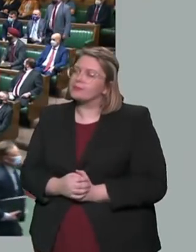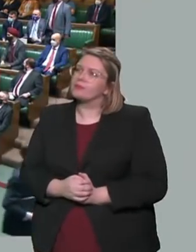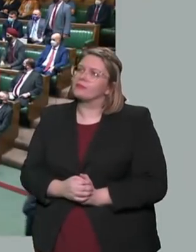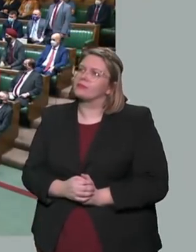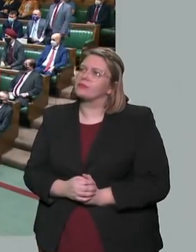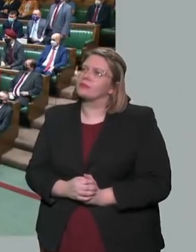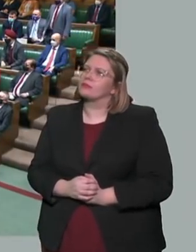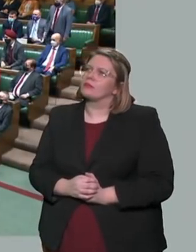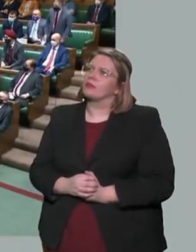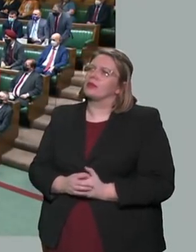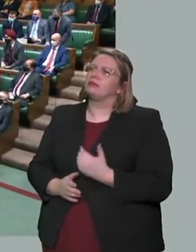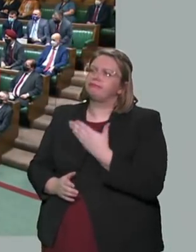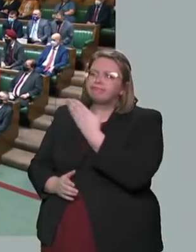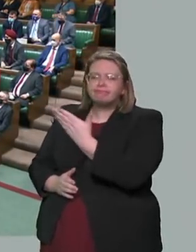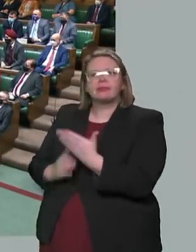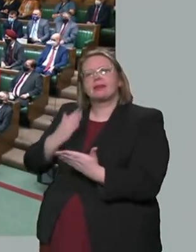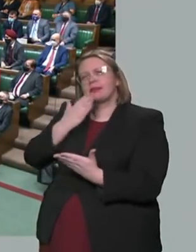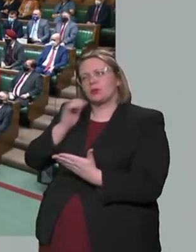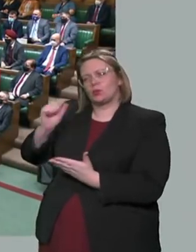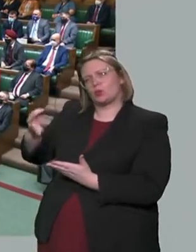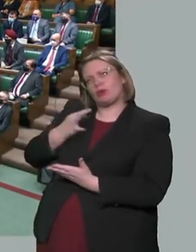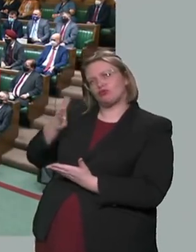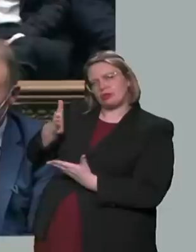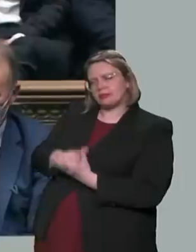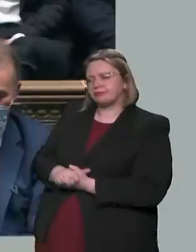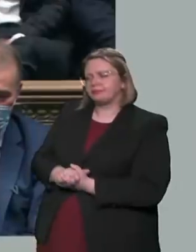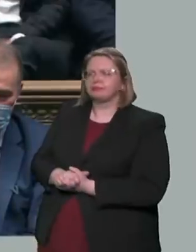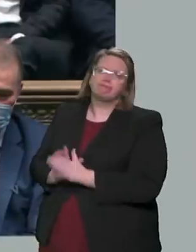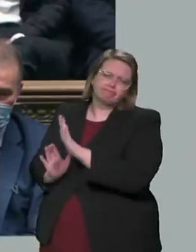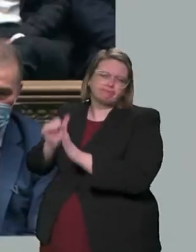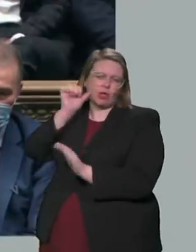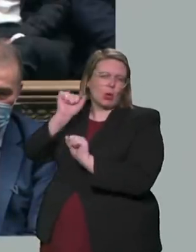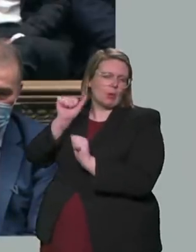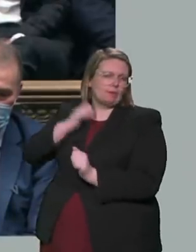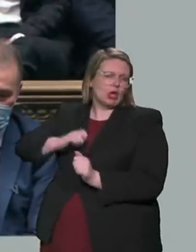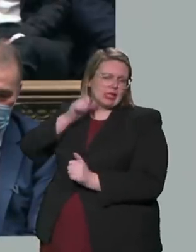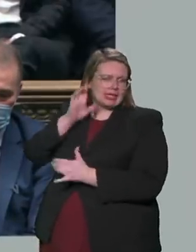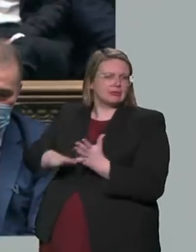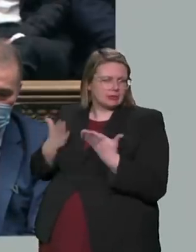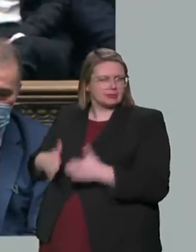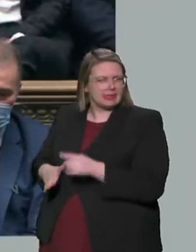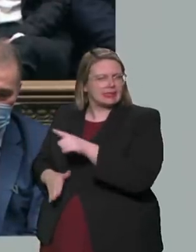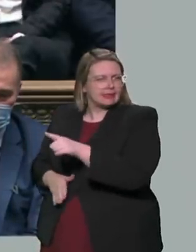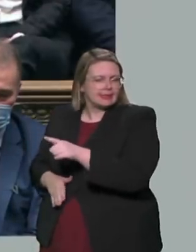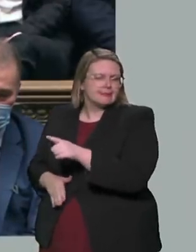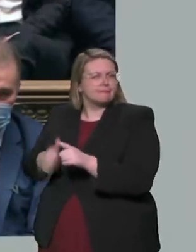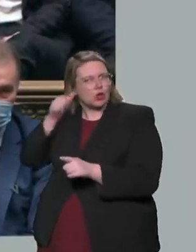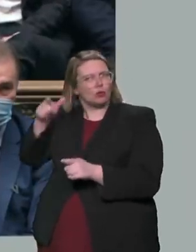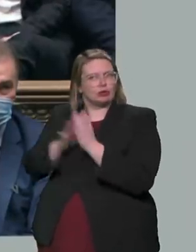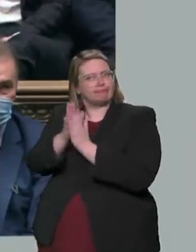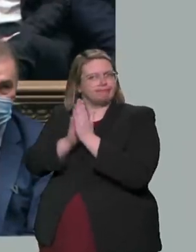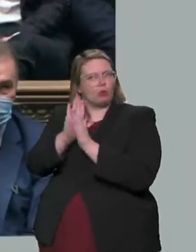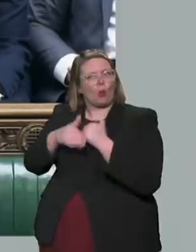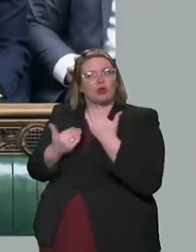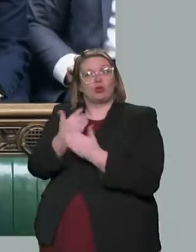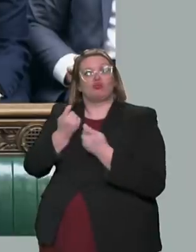I thank her very much for her question and appreciate the personal experience that she has that makes her interested in